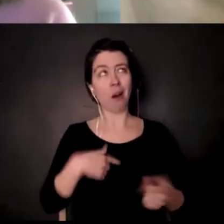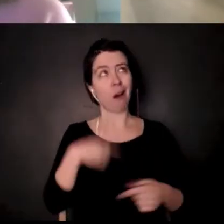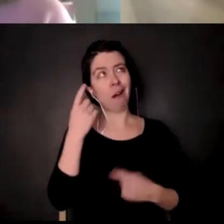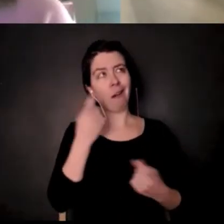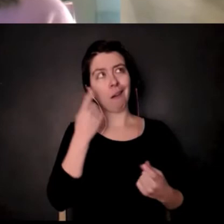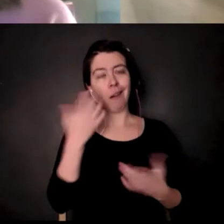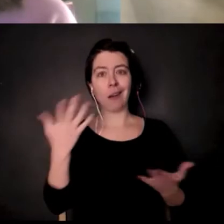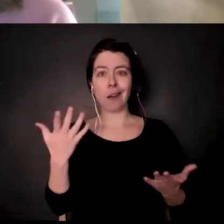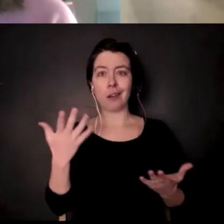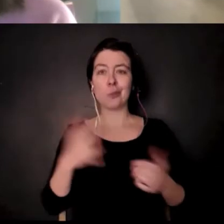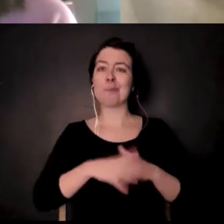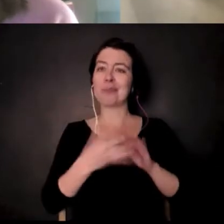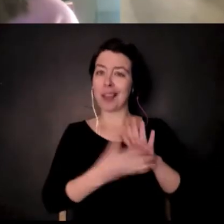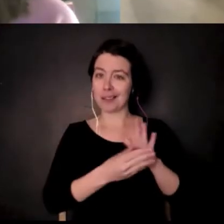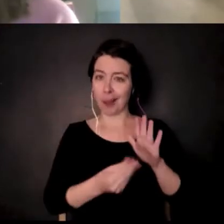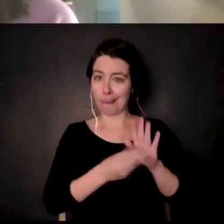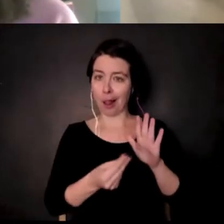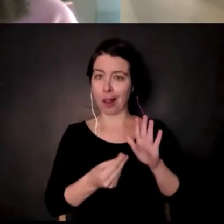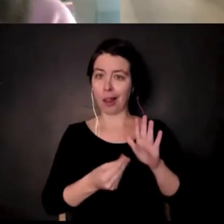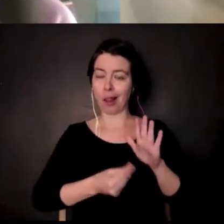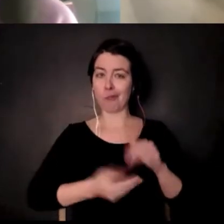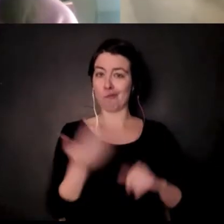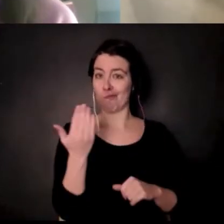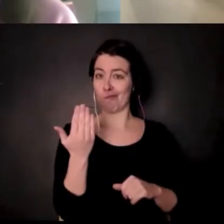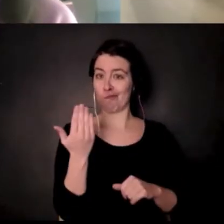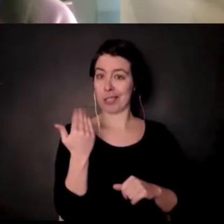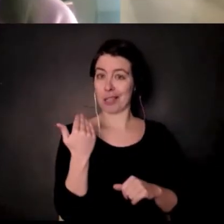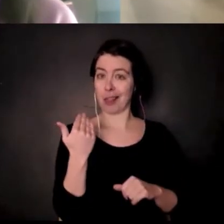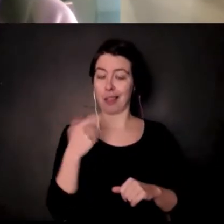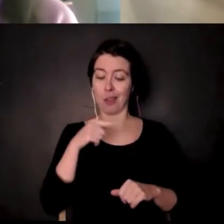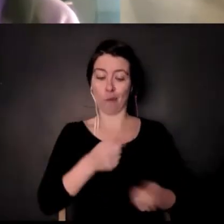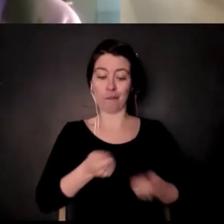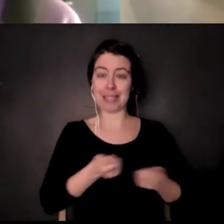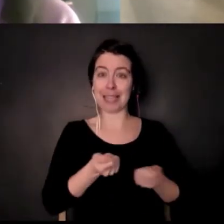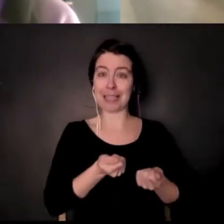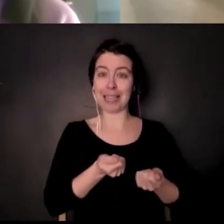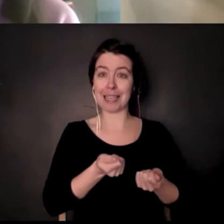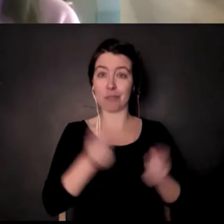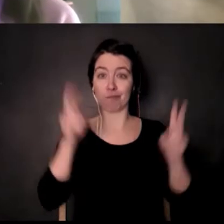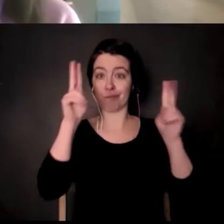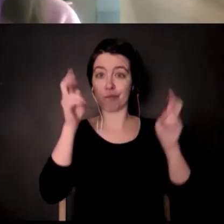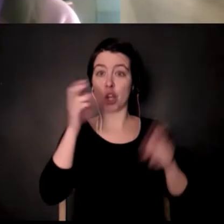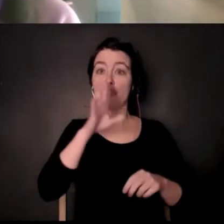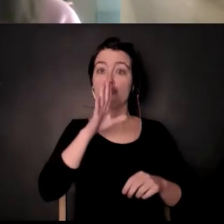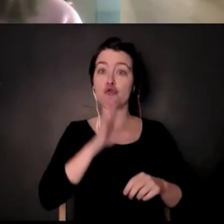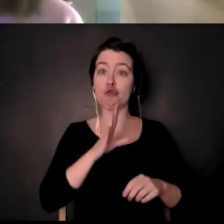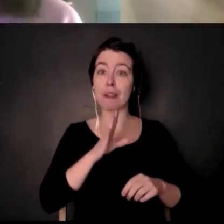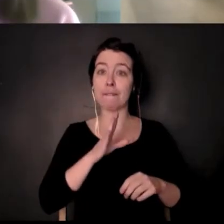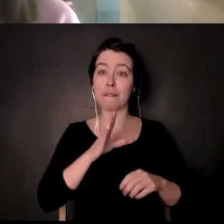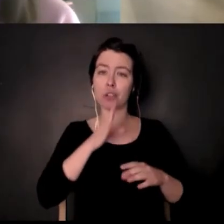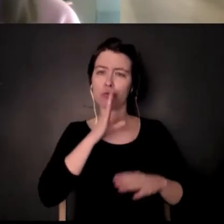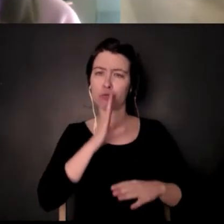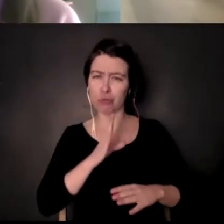know, for example, recently you've been facilitating grief circles, and obviously without going into too